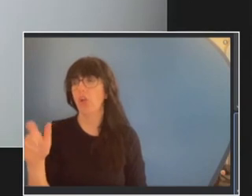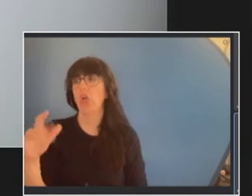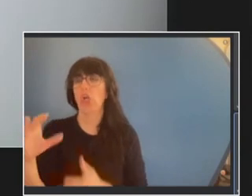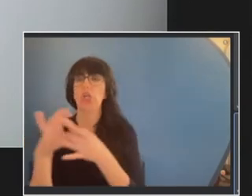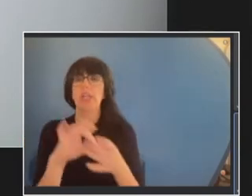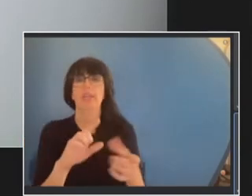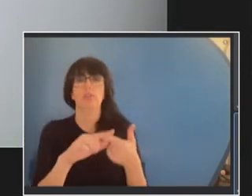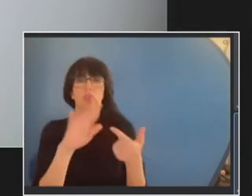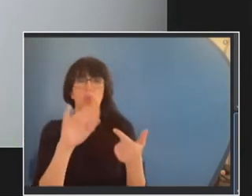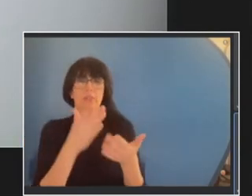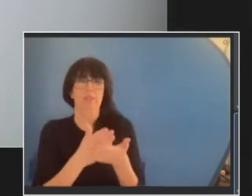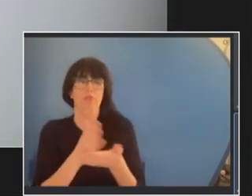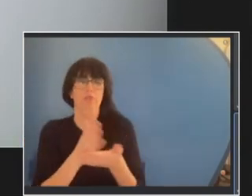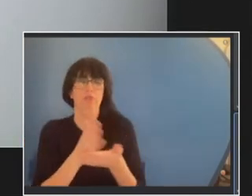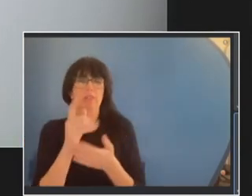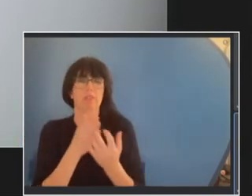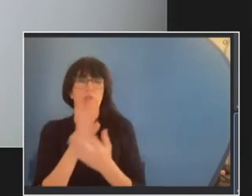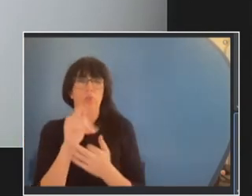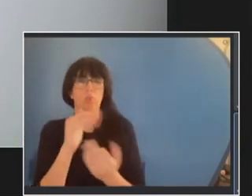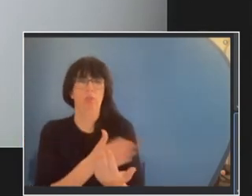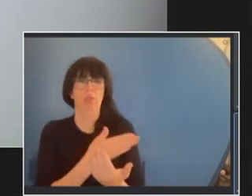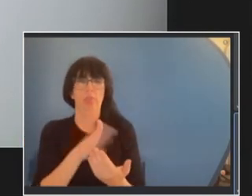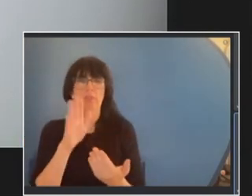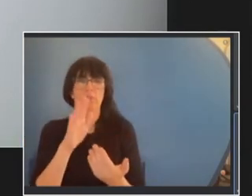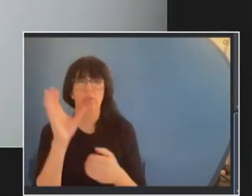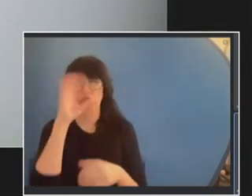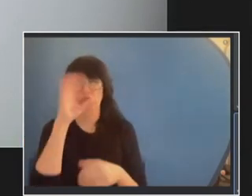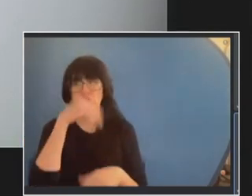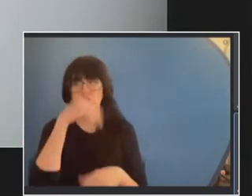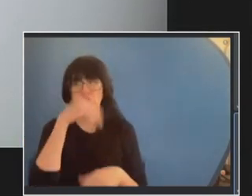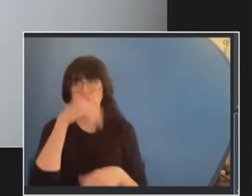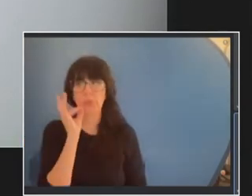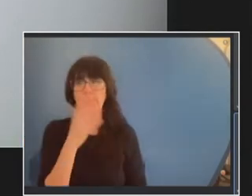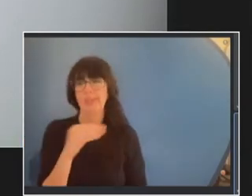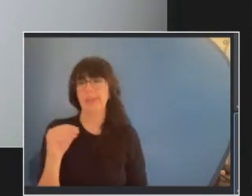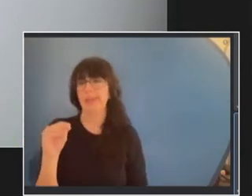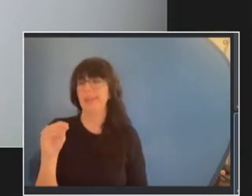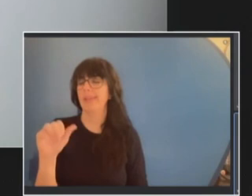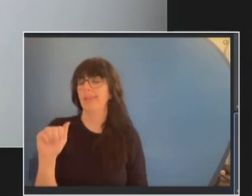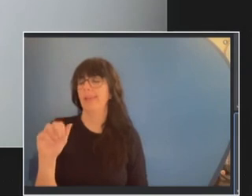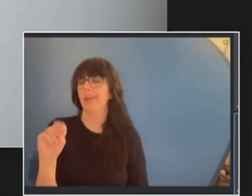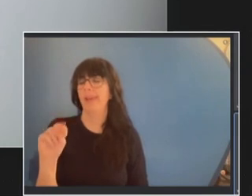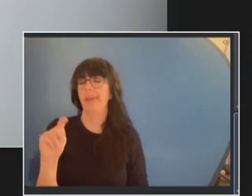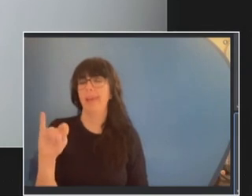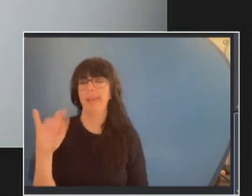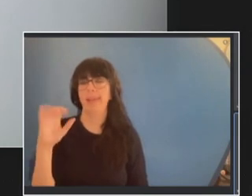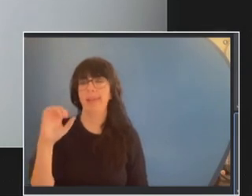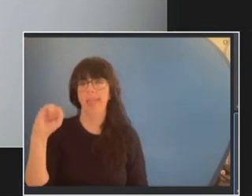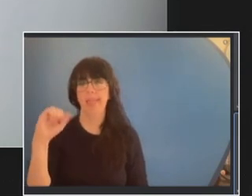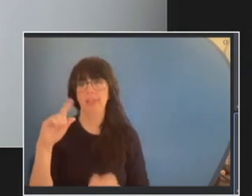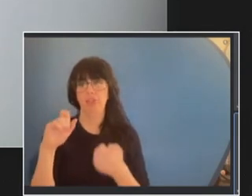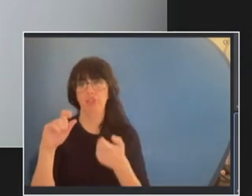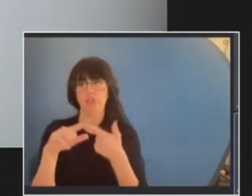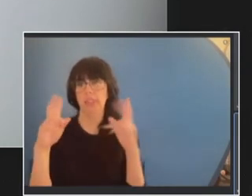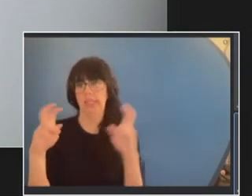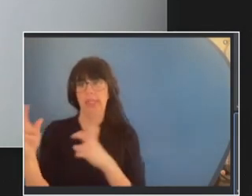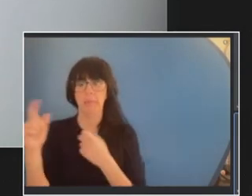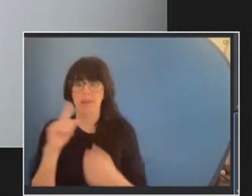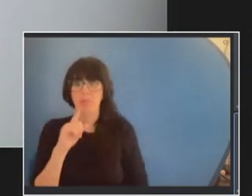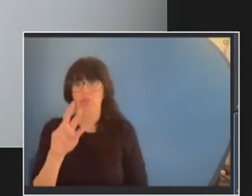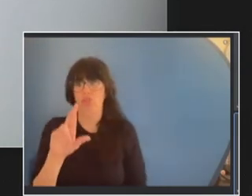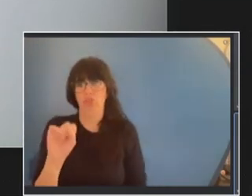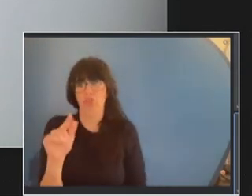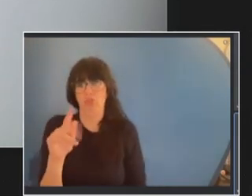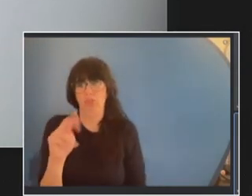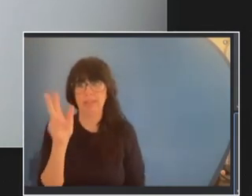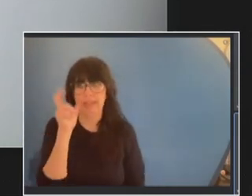Fruit, an anti-lynching hymn, which I'm sure that Bayard Rustin listened to. It was, you know, he was